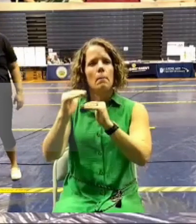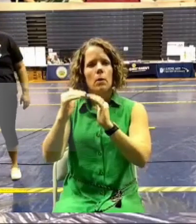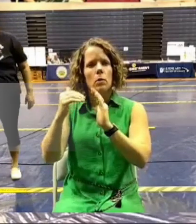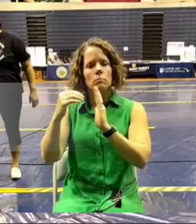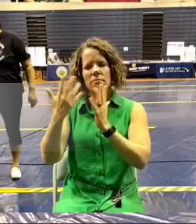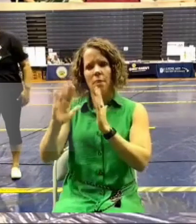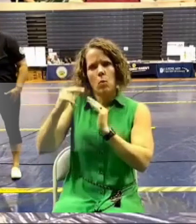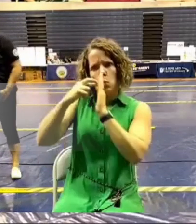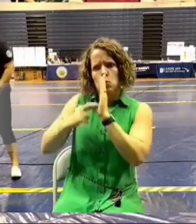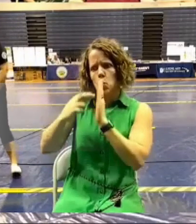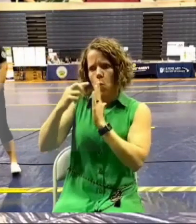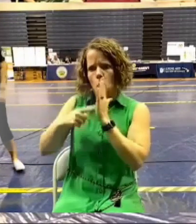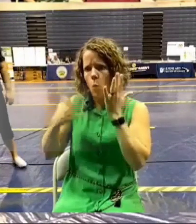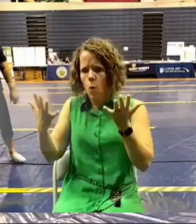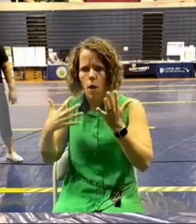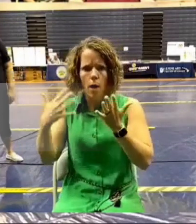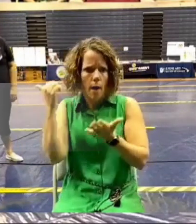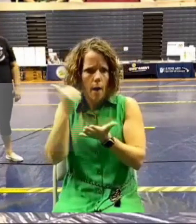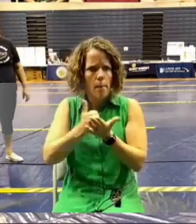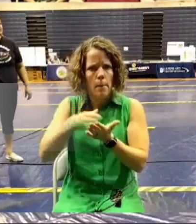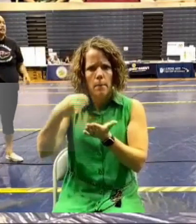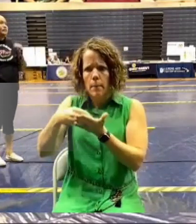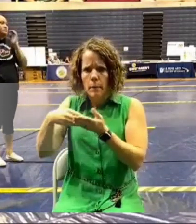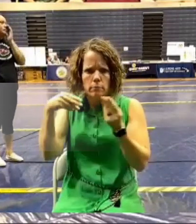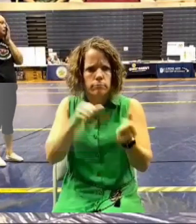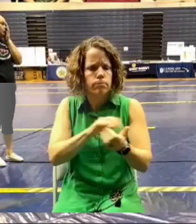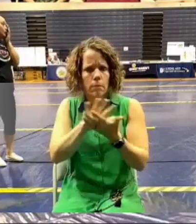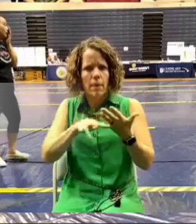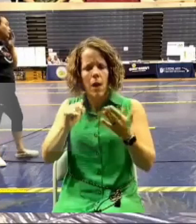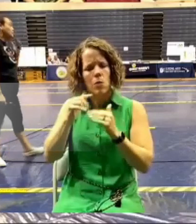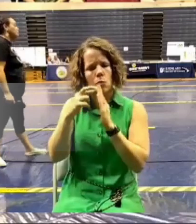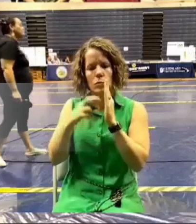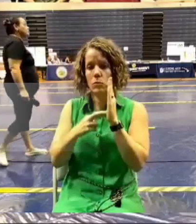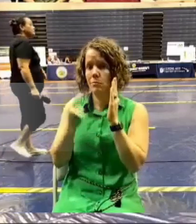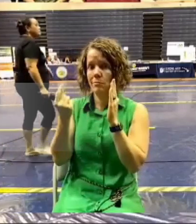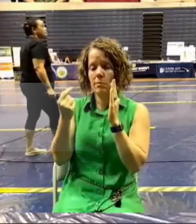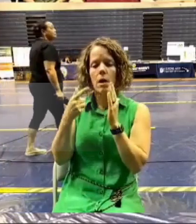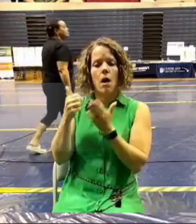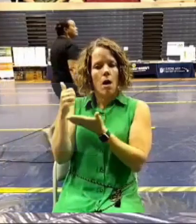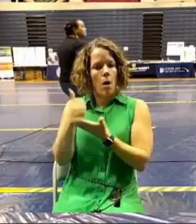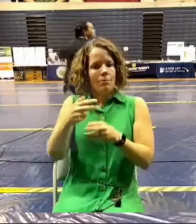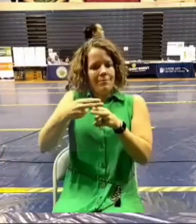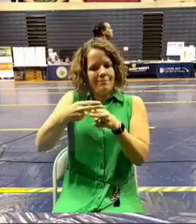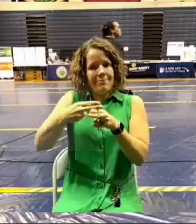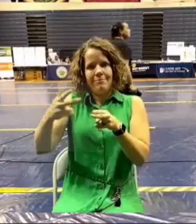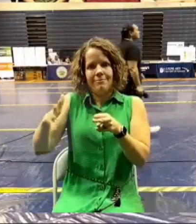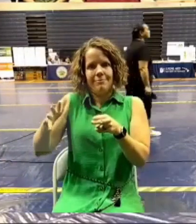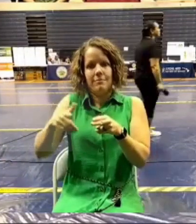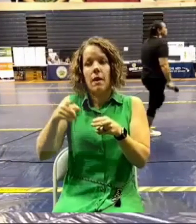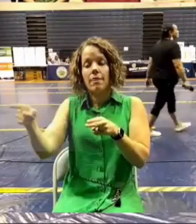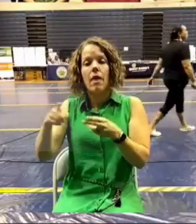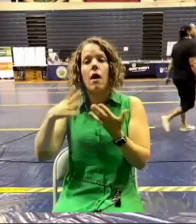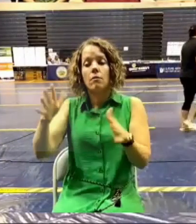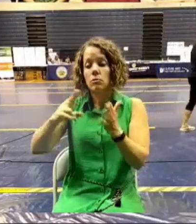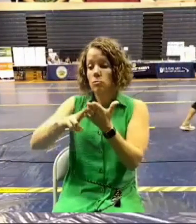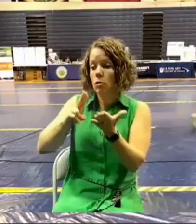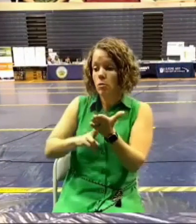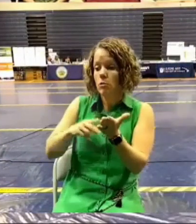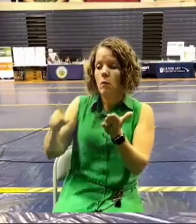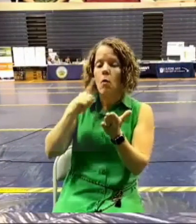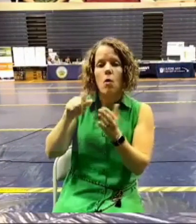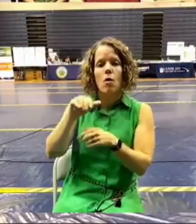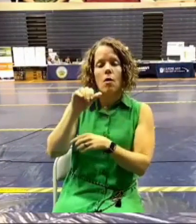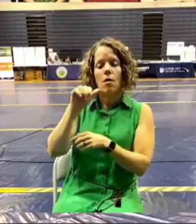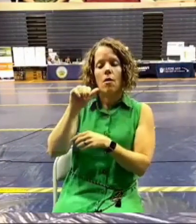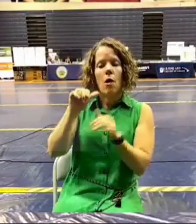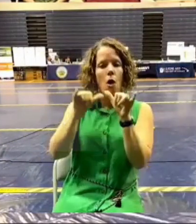they could do the temporary disposal site. They could contract with the Army Corps of Engineers to prepare that site. That was not at a